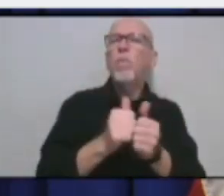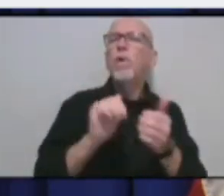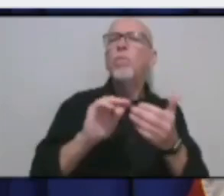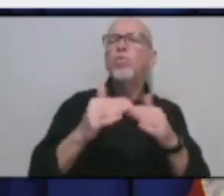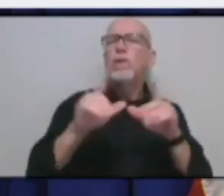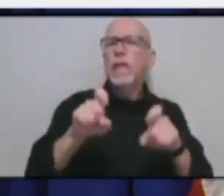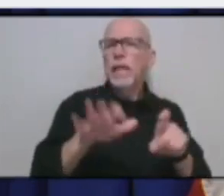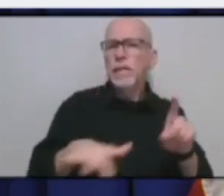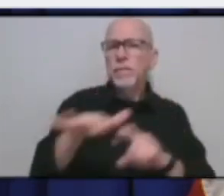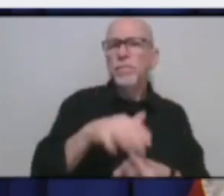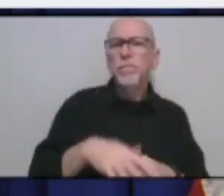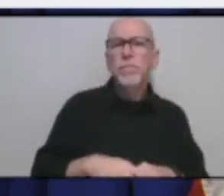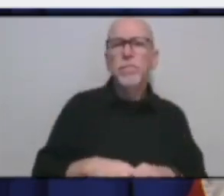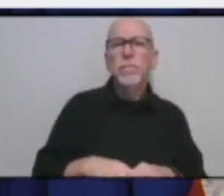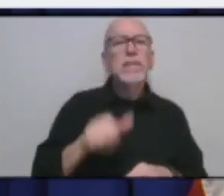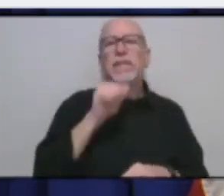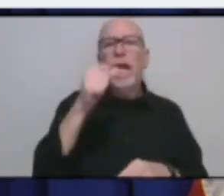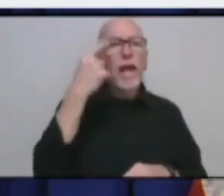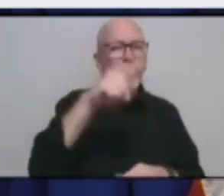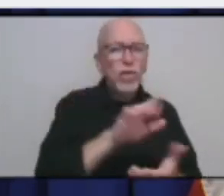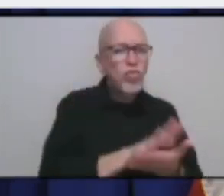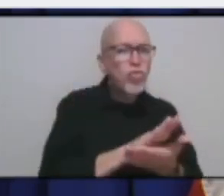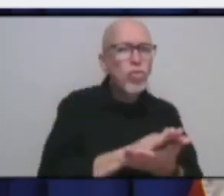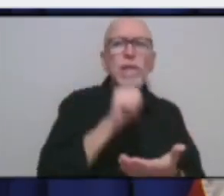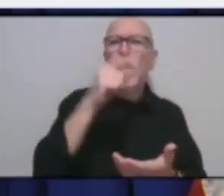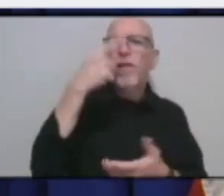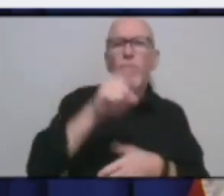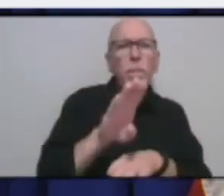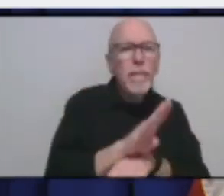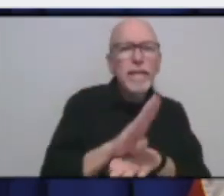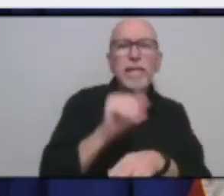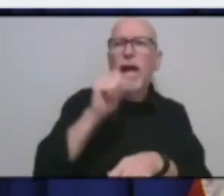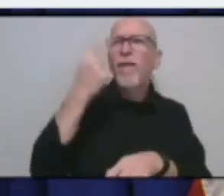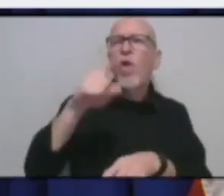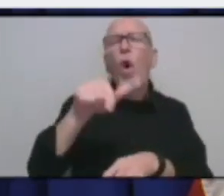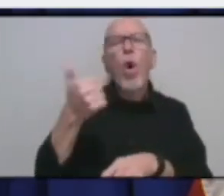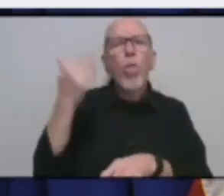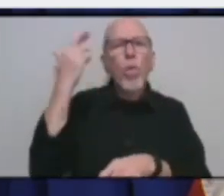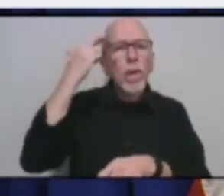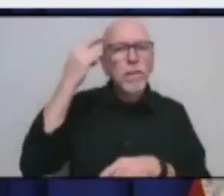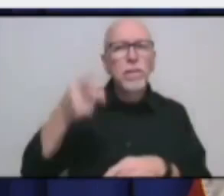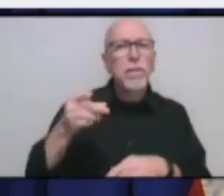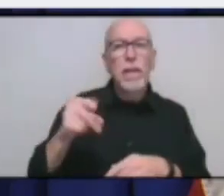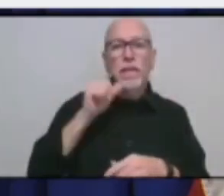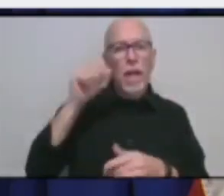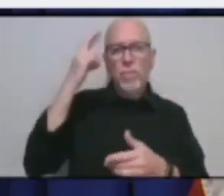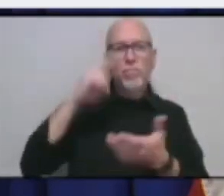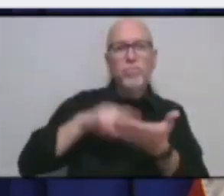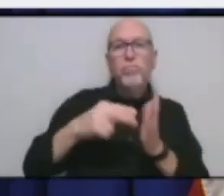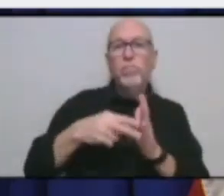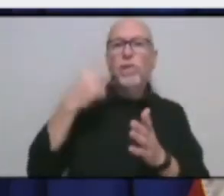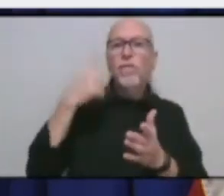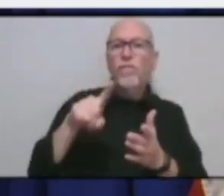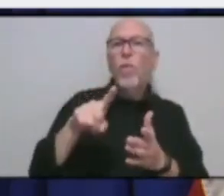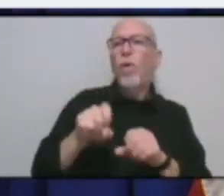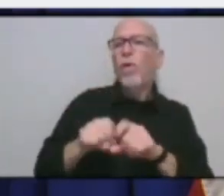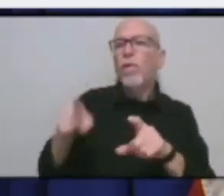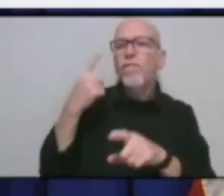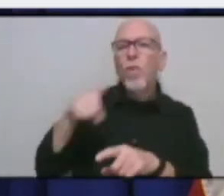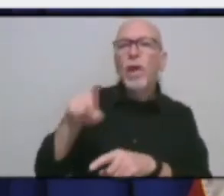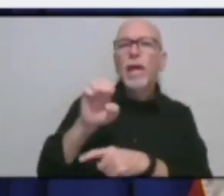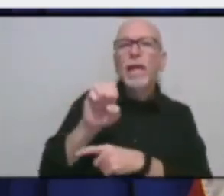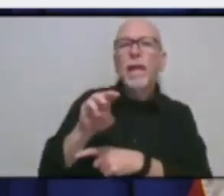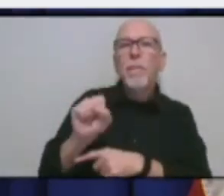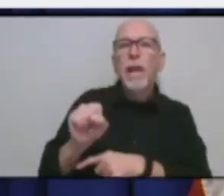They are not for use in schools, businesses, or other sites at this time, and they are not intended for redistribution to EMS or other